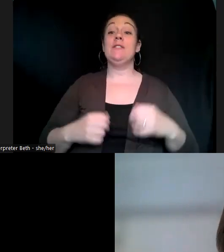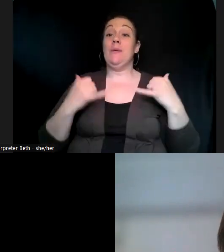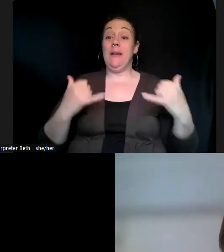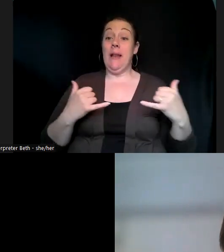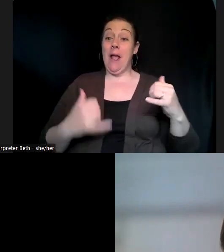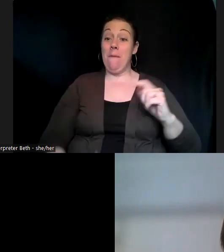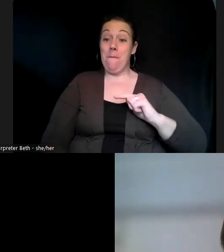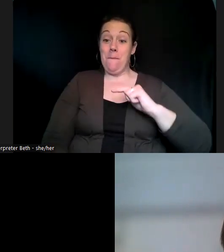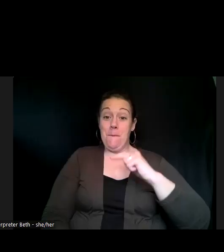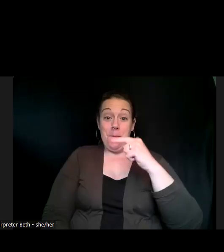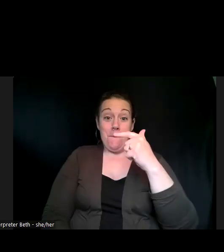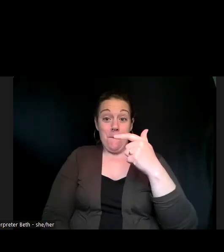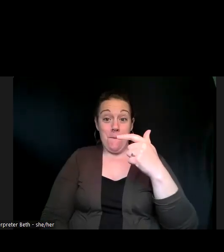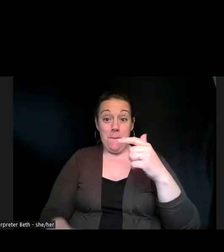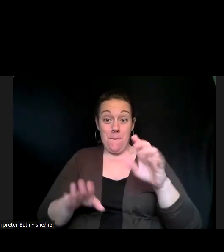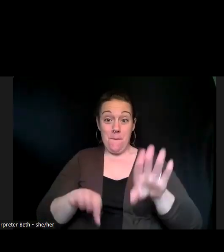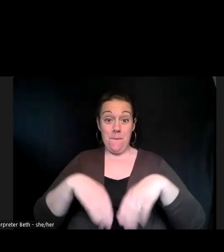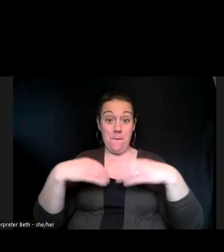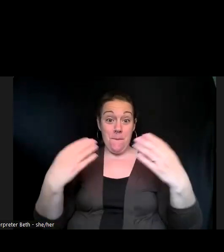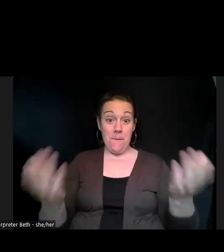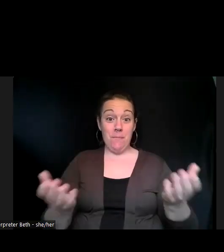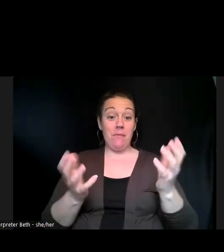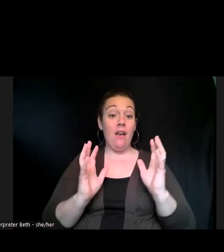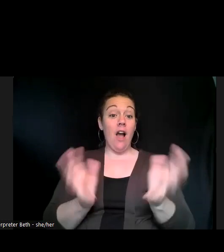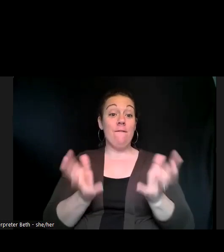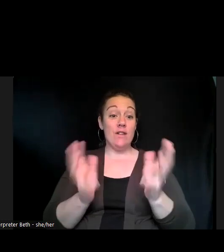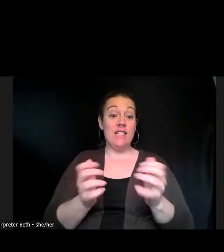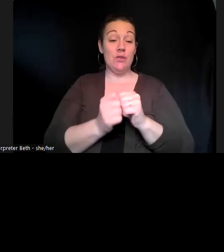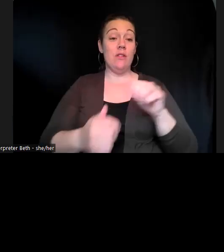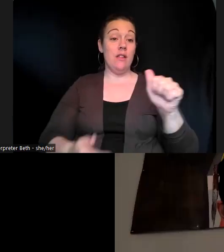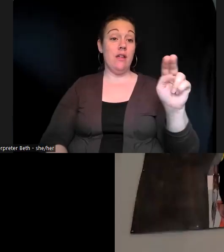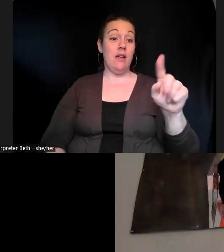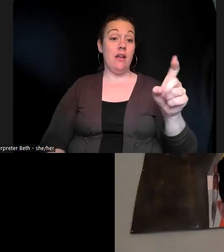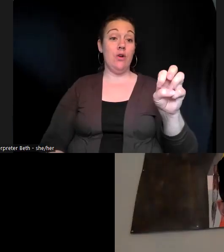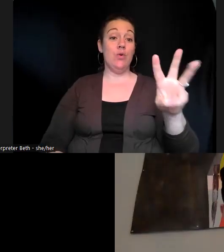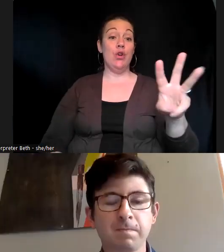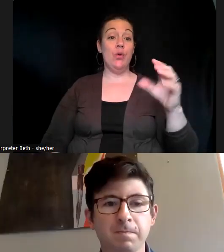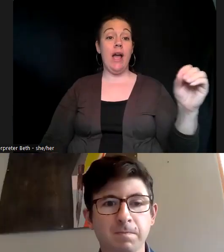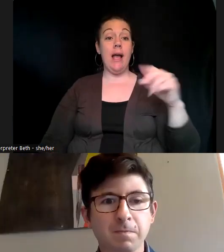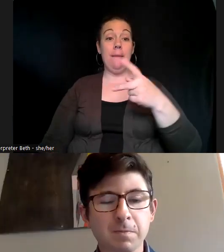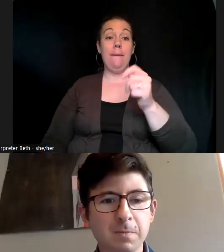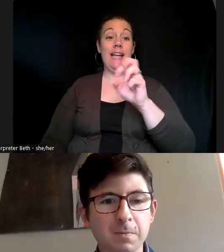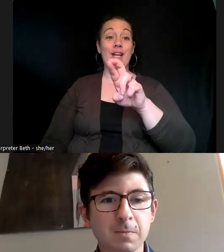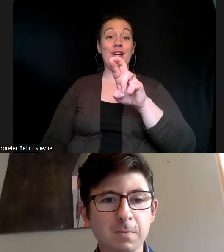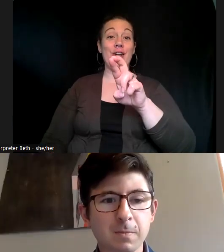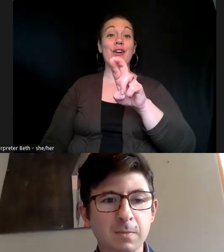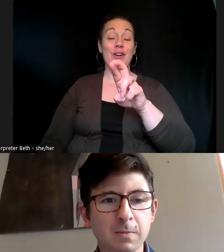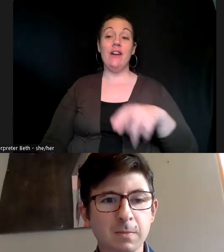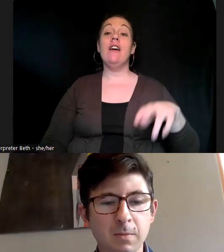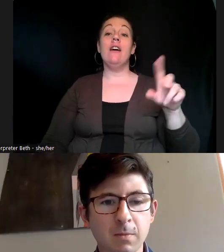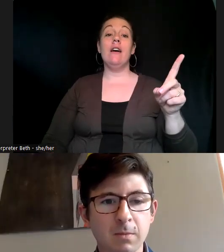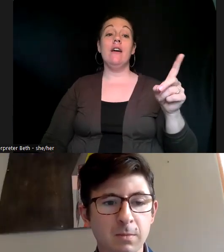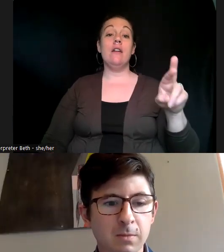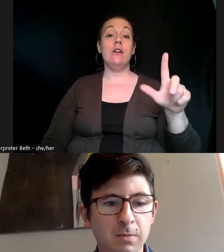I'm going to open it up to a conversation with Andrew and Peter. Dr. Lane